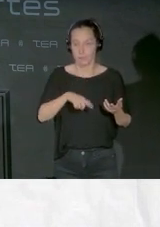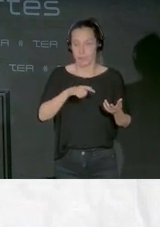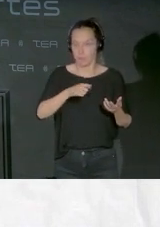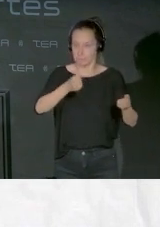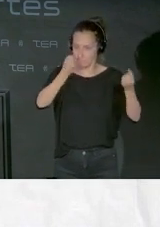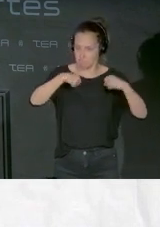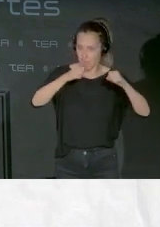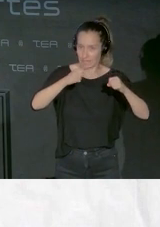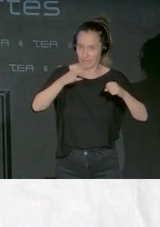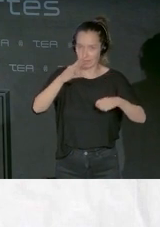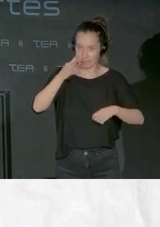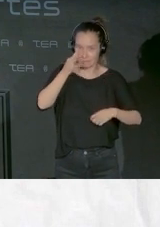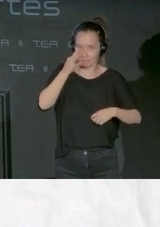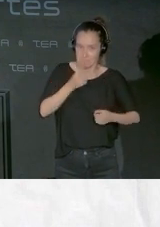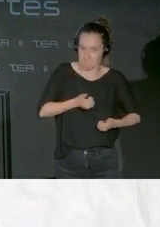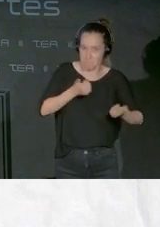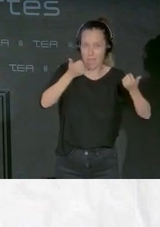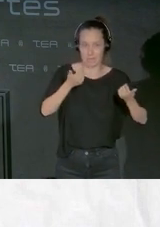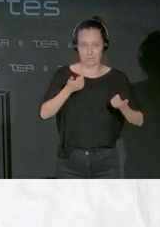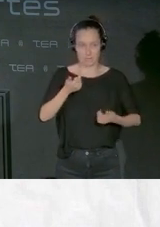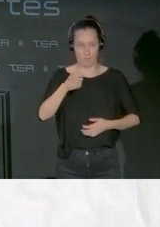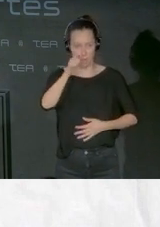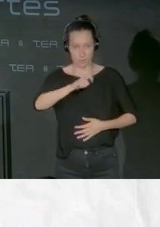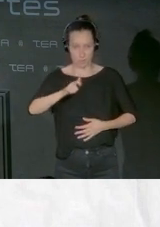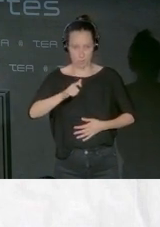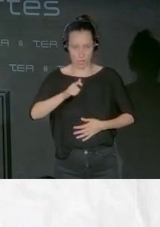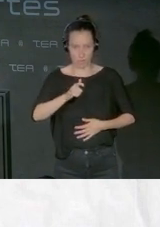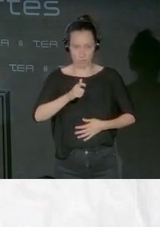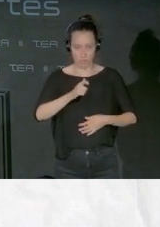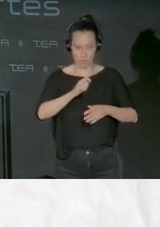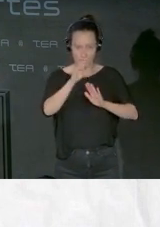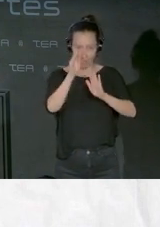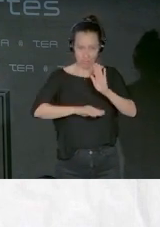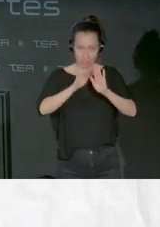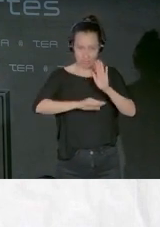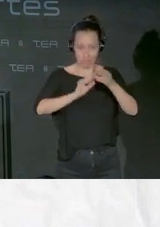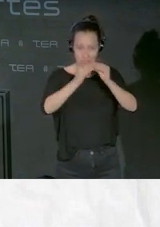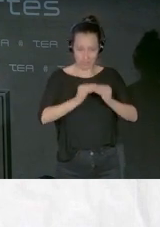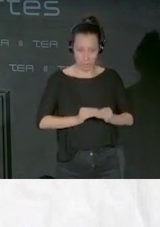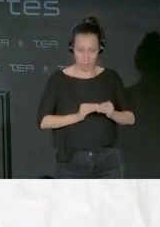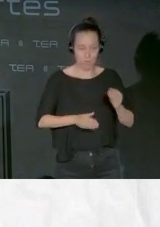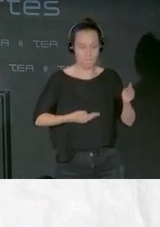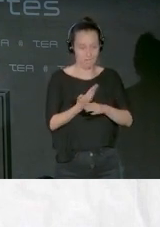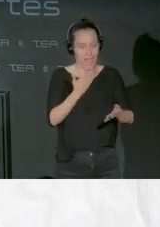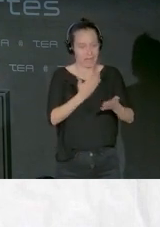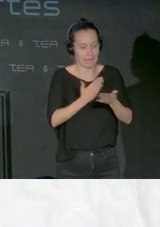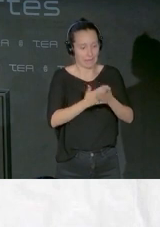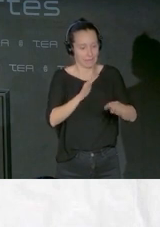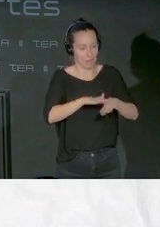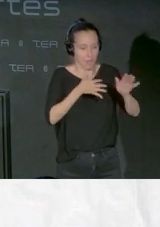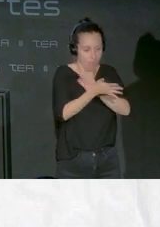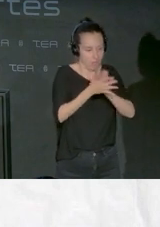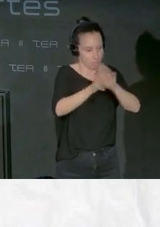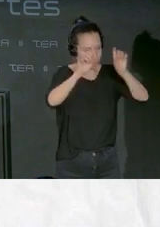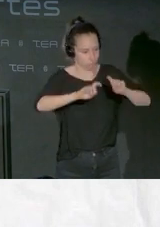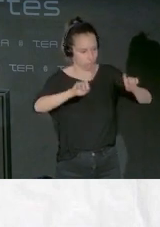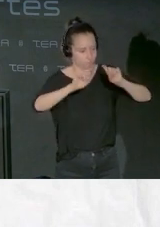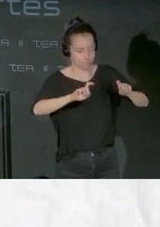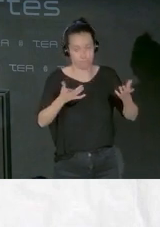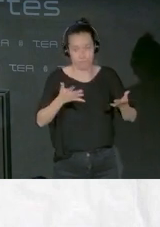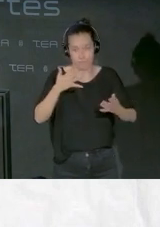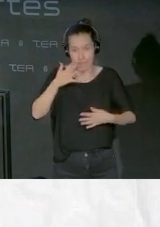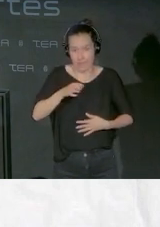have that strategic partnership. But to be honest, there wasn't a huge amount of sort of evidence out there that really was sort of significant, really. So